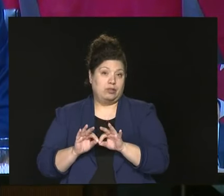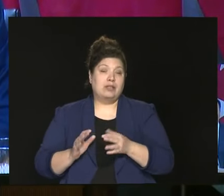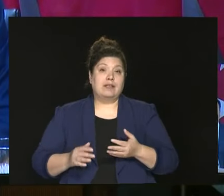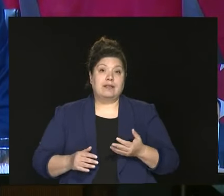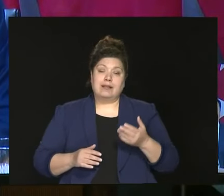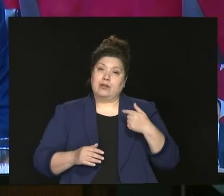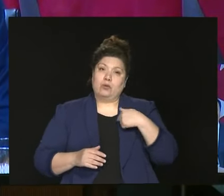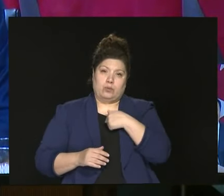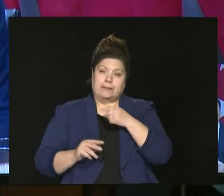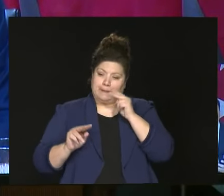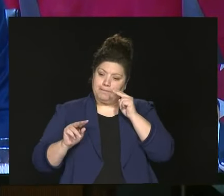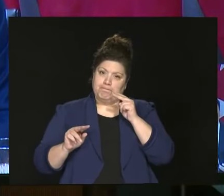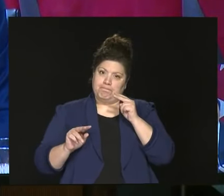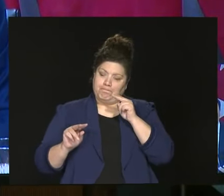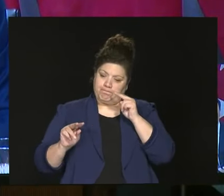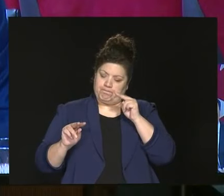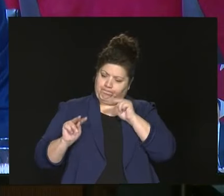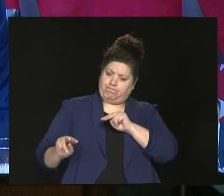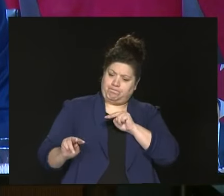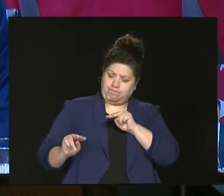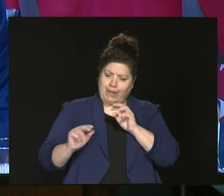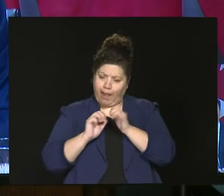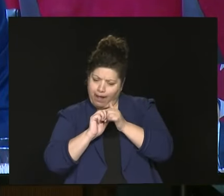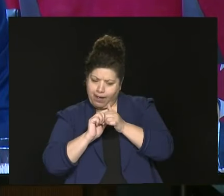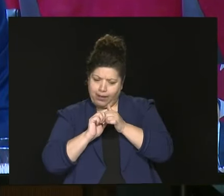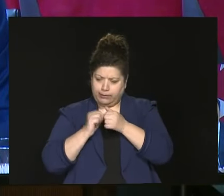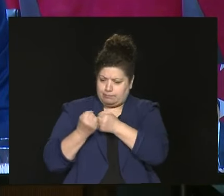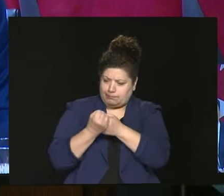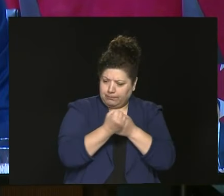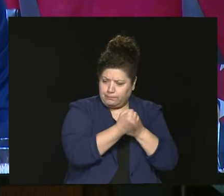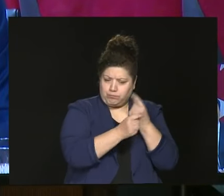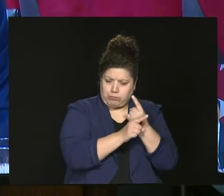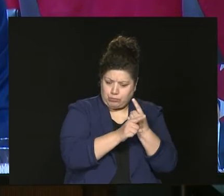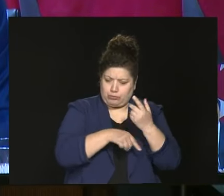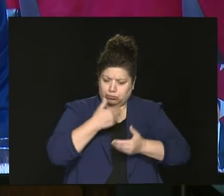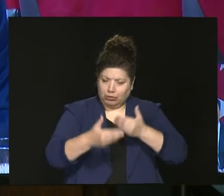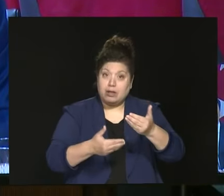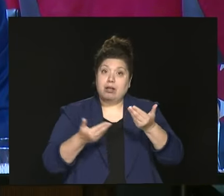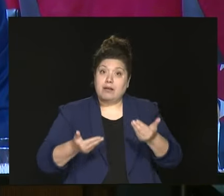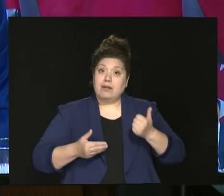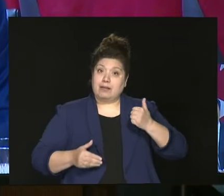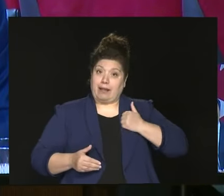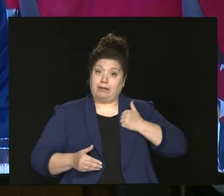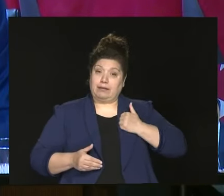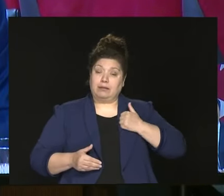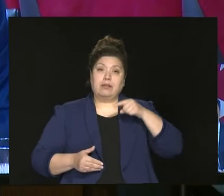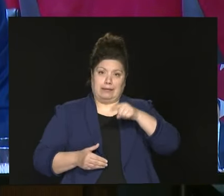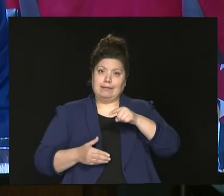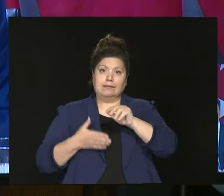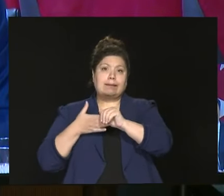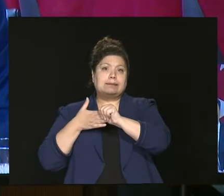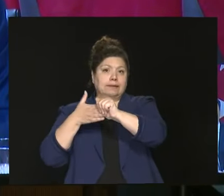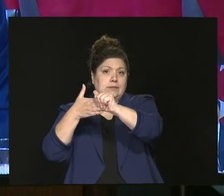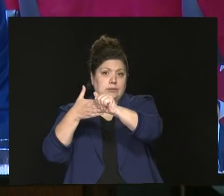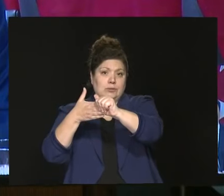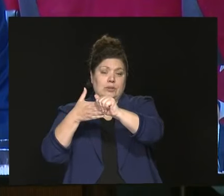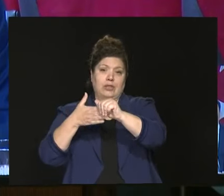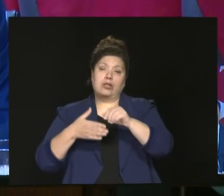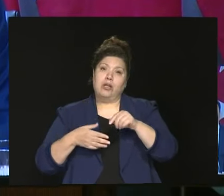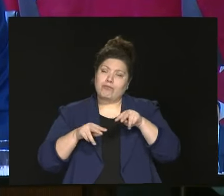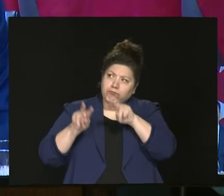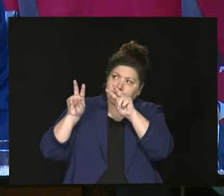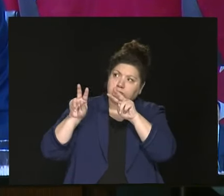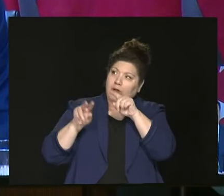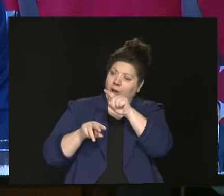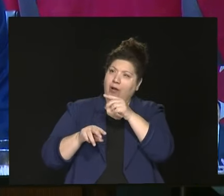taken. You've seen, I think, that Canada is really a leader among other countries in supporting individuals and supporting businesses, and